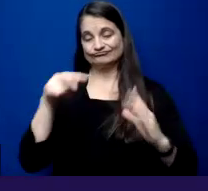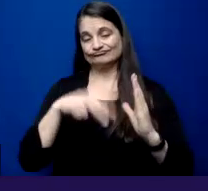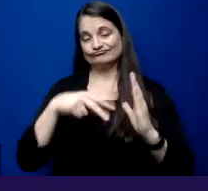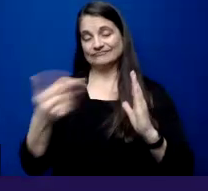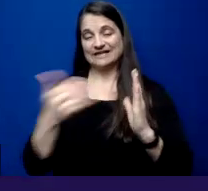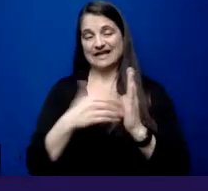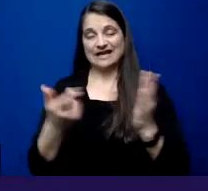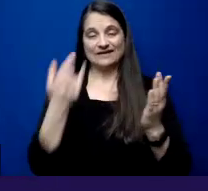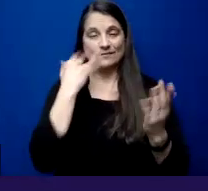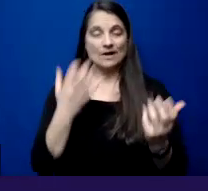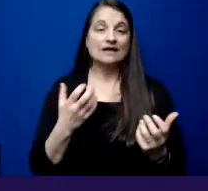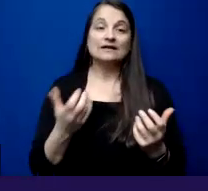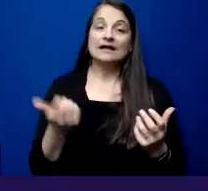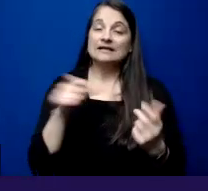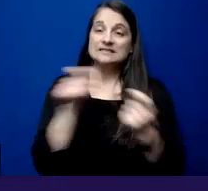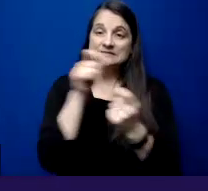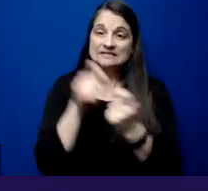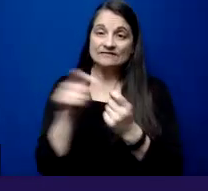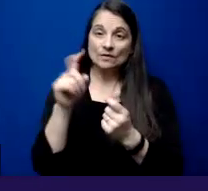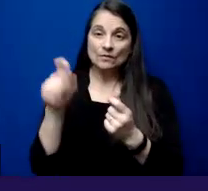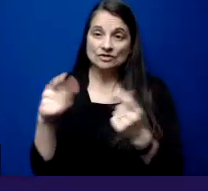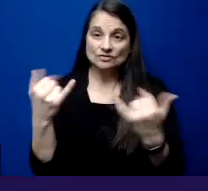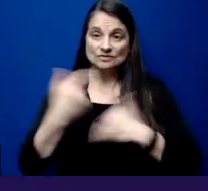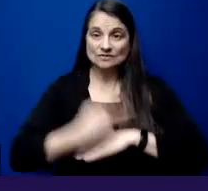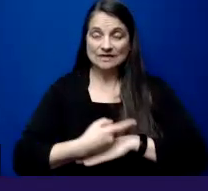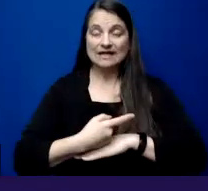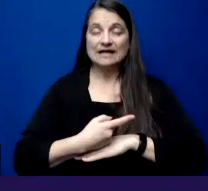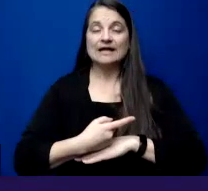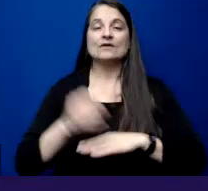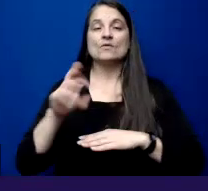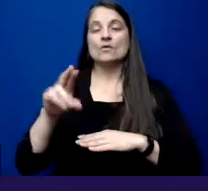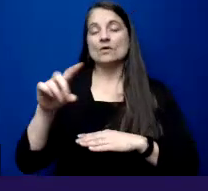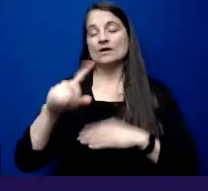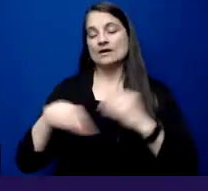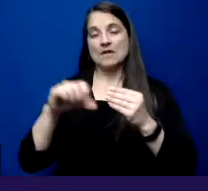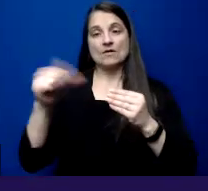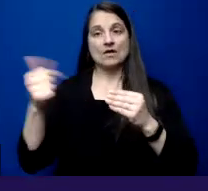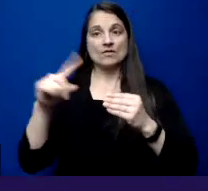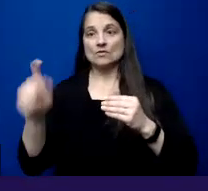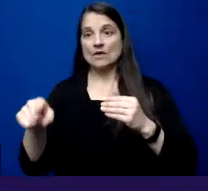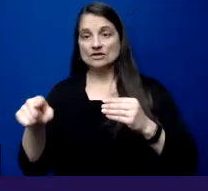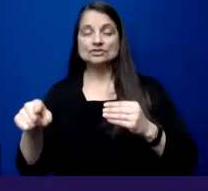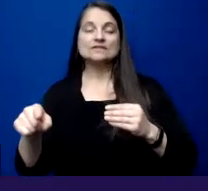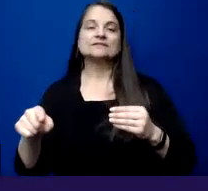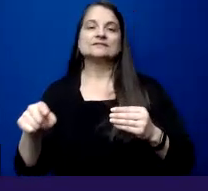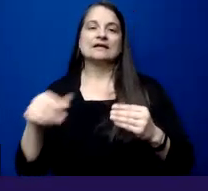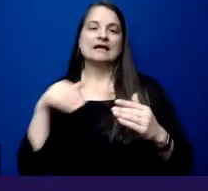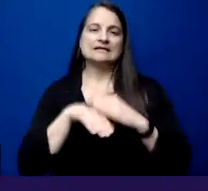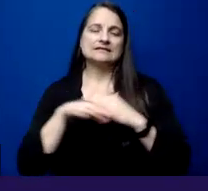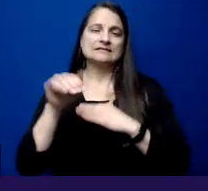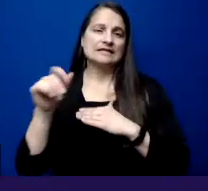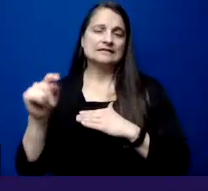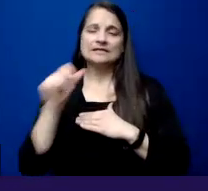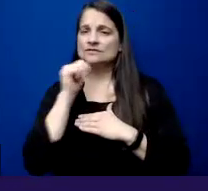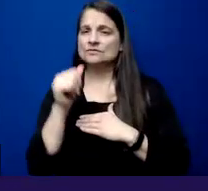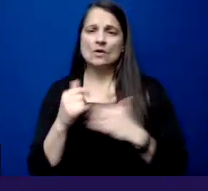us with any specific questions about today, or about other questions you have in your life about access to AT, please don't hesitate